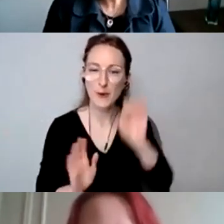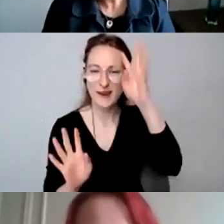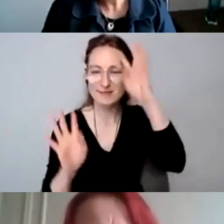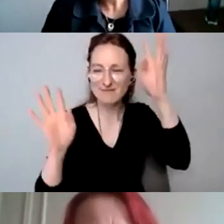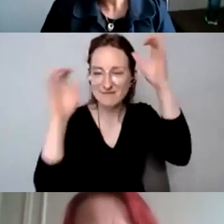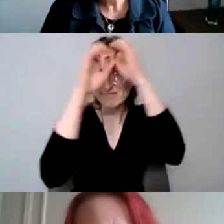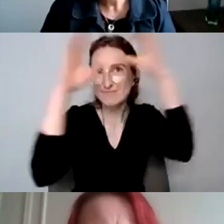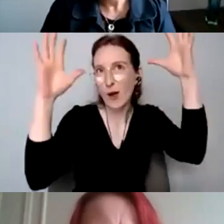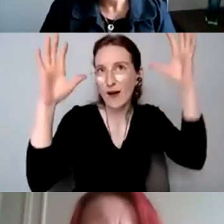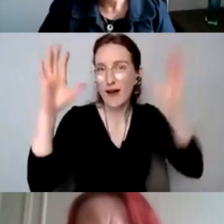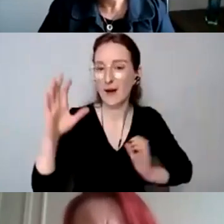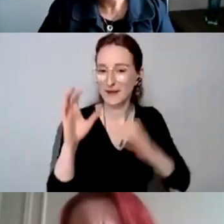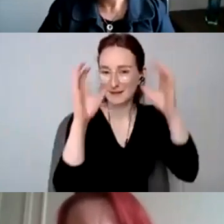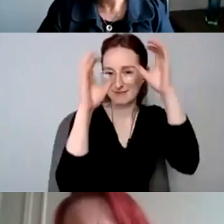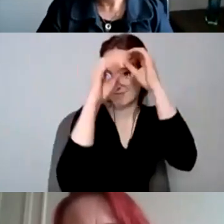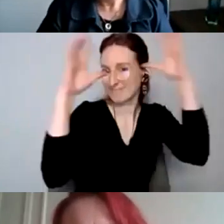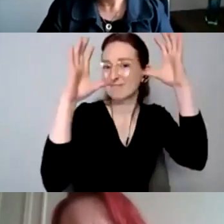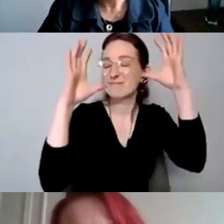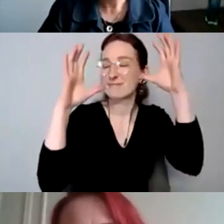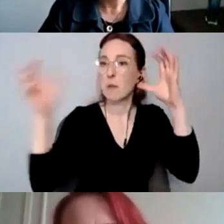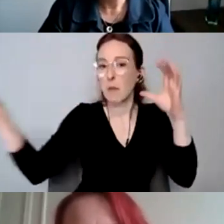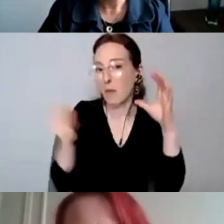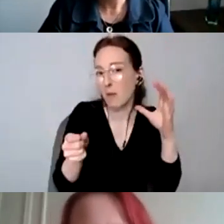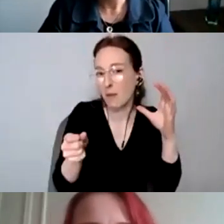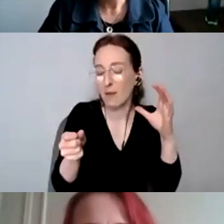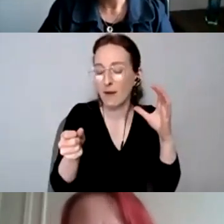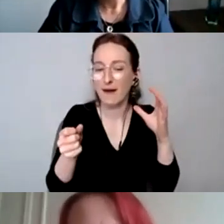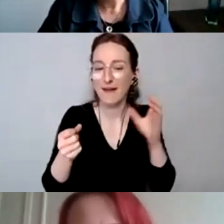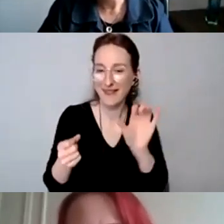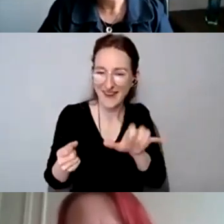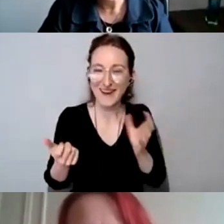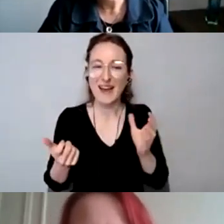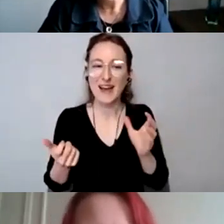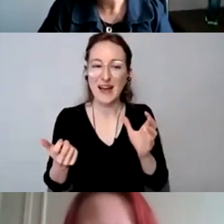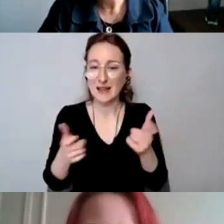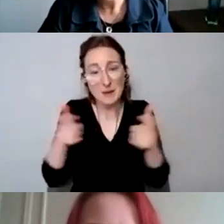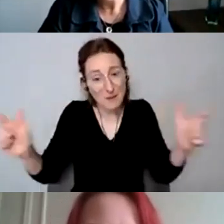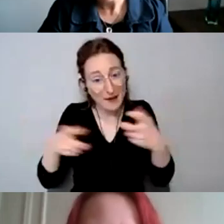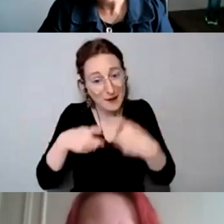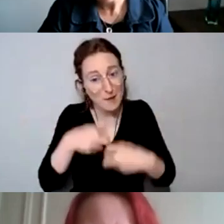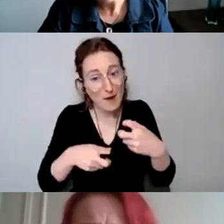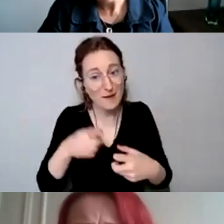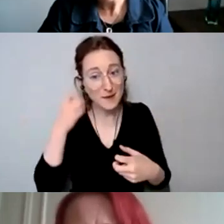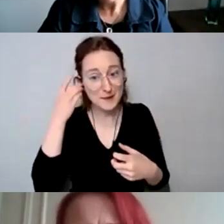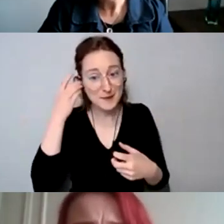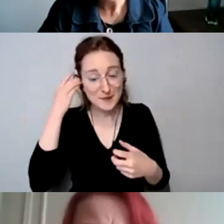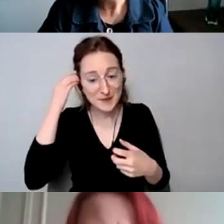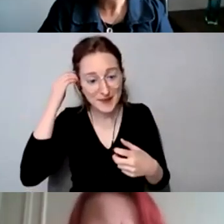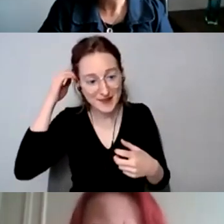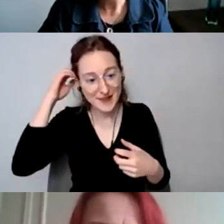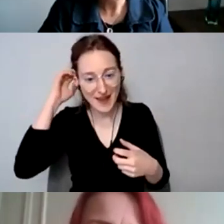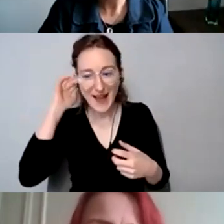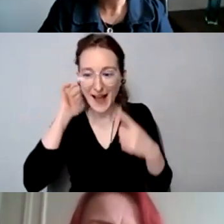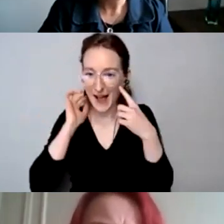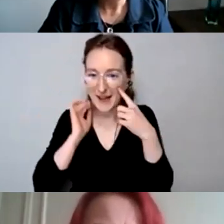that's a big problem, I think. And the same in research, right? Even we, all the people in our panel